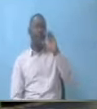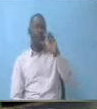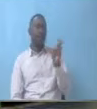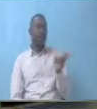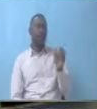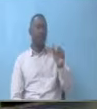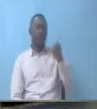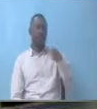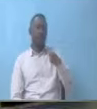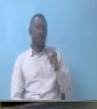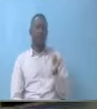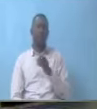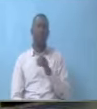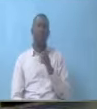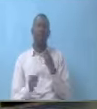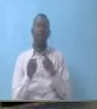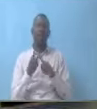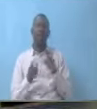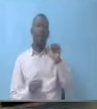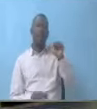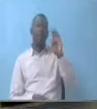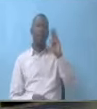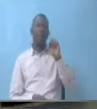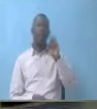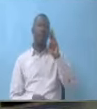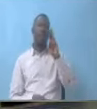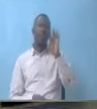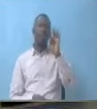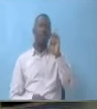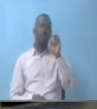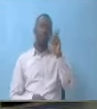Abu Dentin. Abu Dentin. Badou Fay.